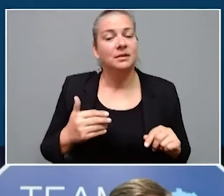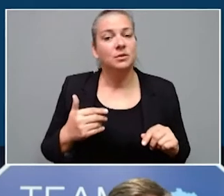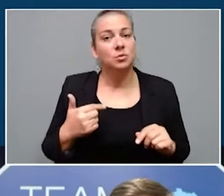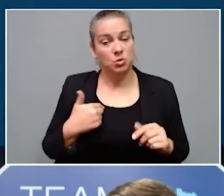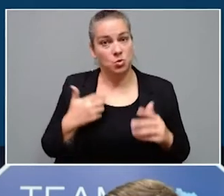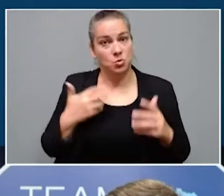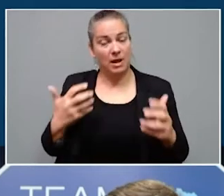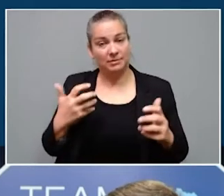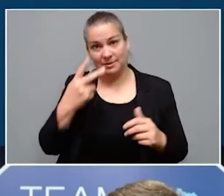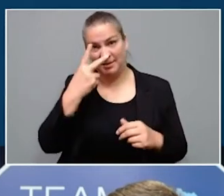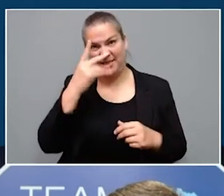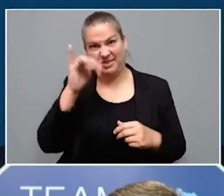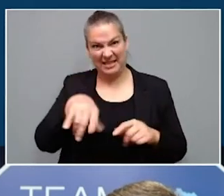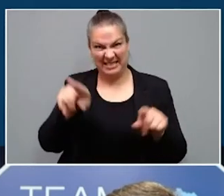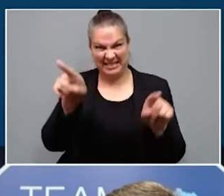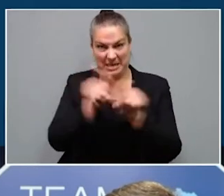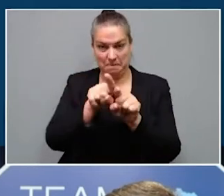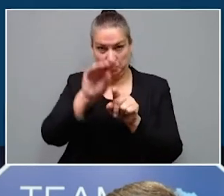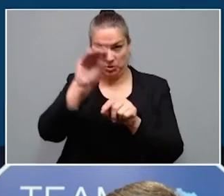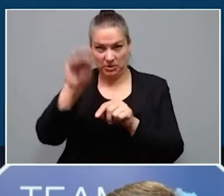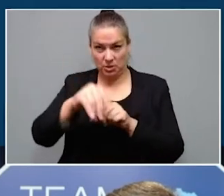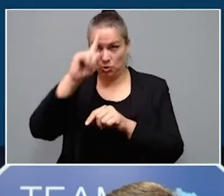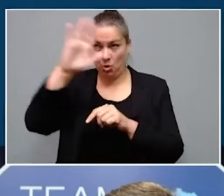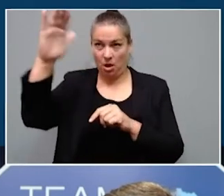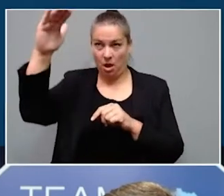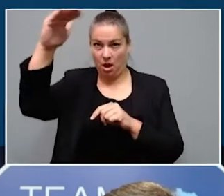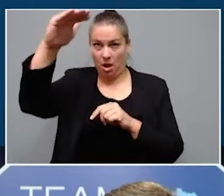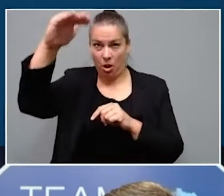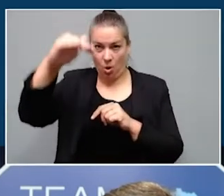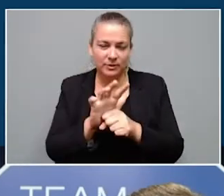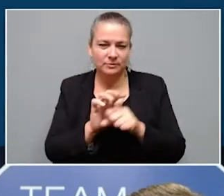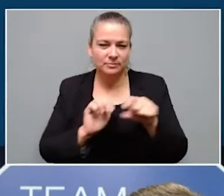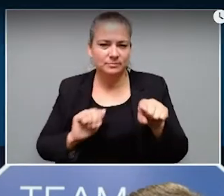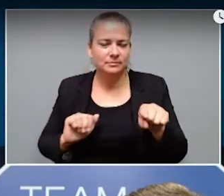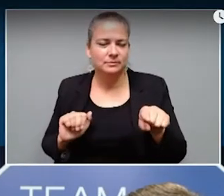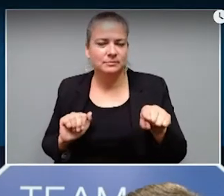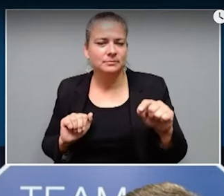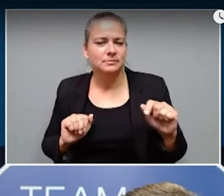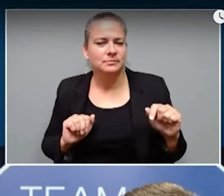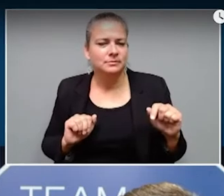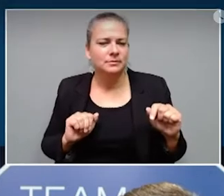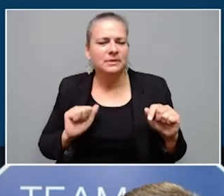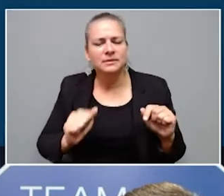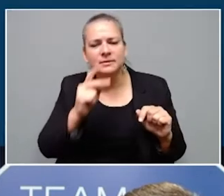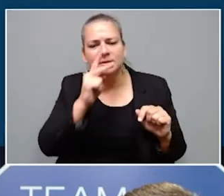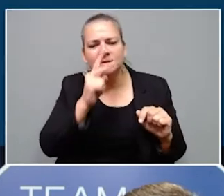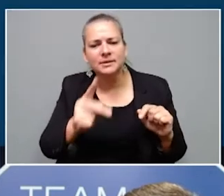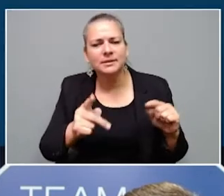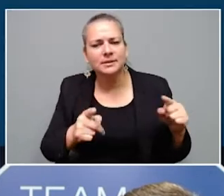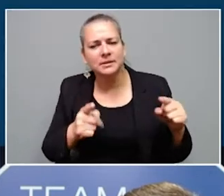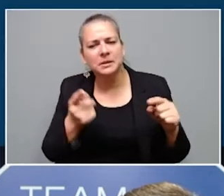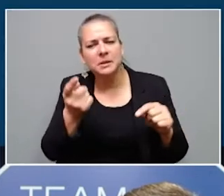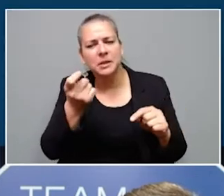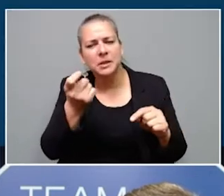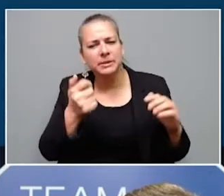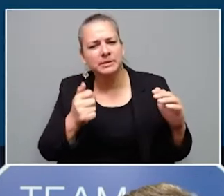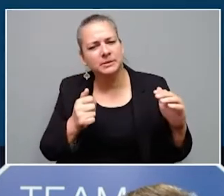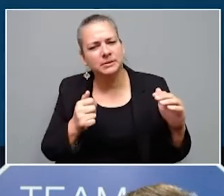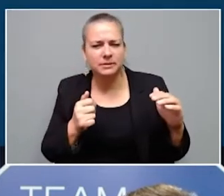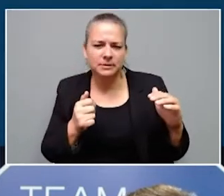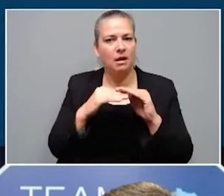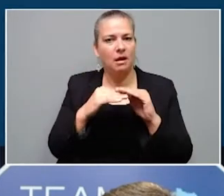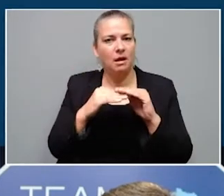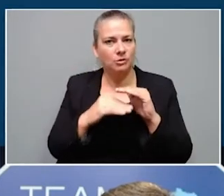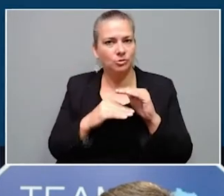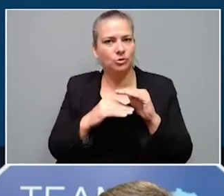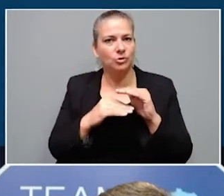Kentucky is continuing to see coronavirus numbers fall from the peak of the Delta variant surge. That was the headline from Governor Andy